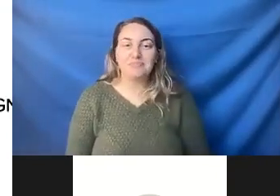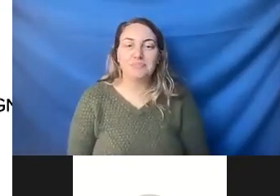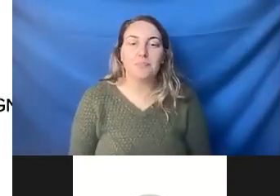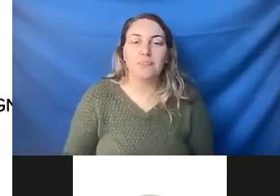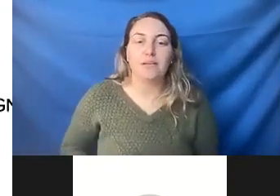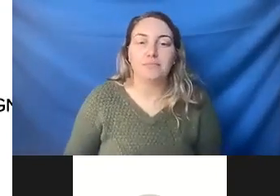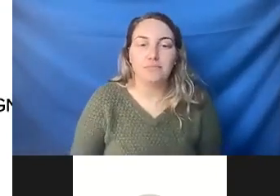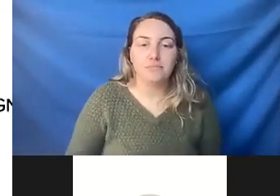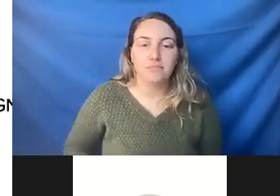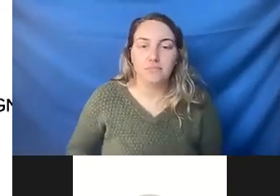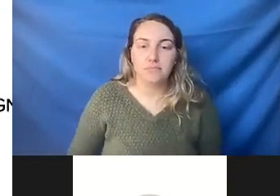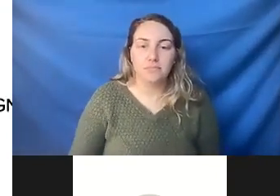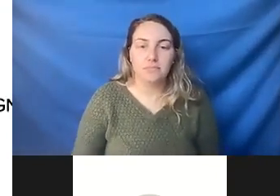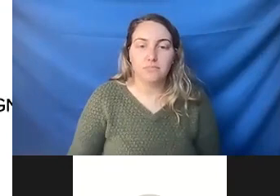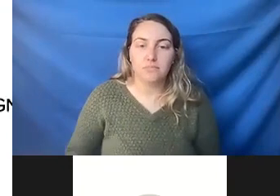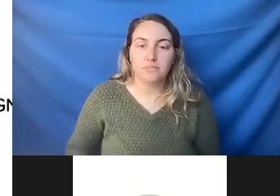minimized video.